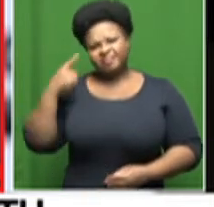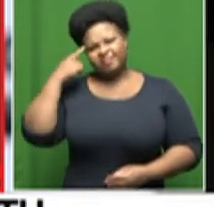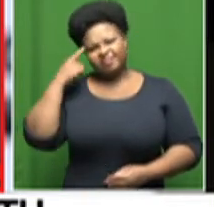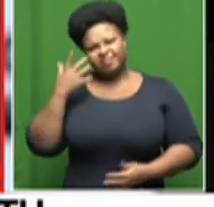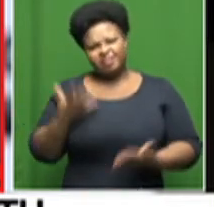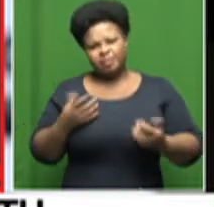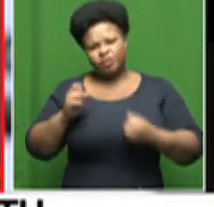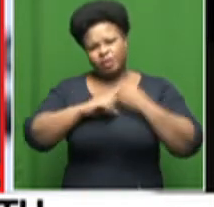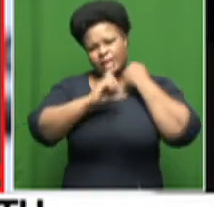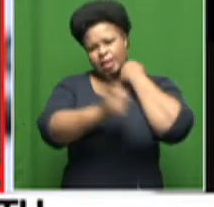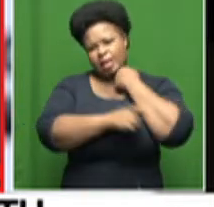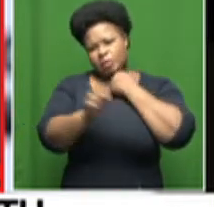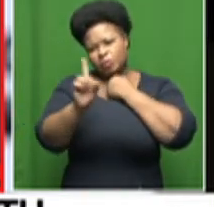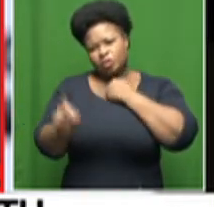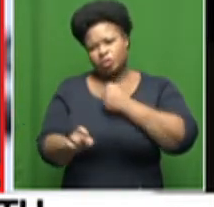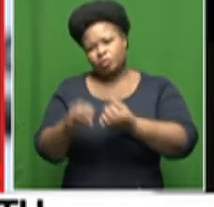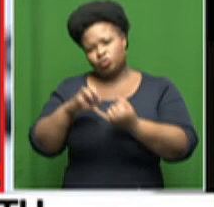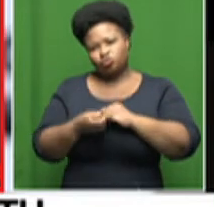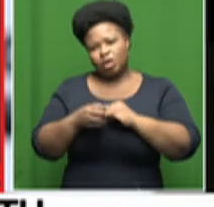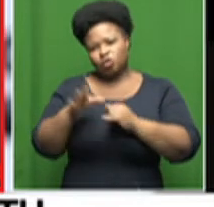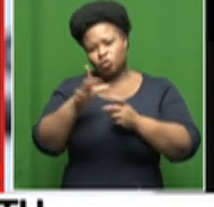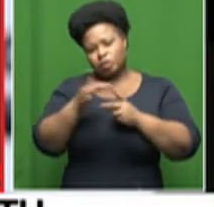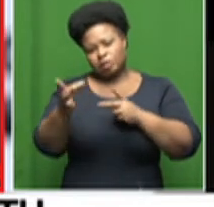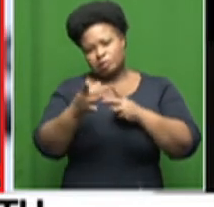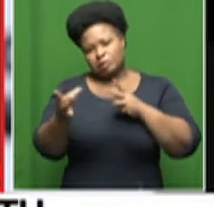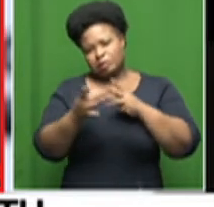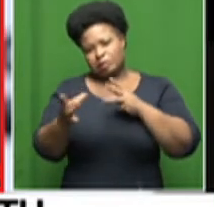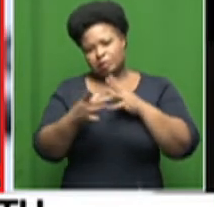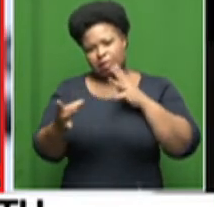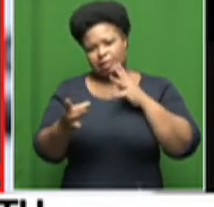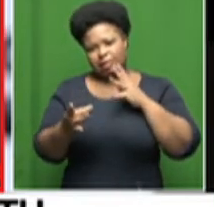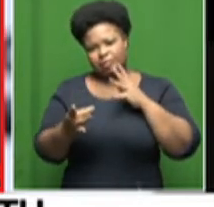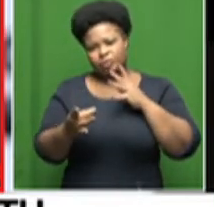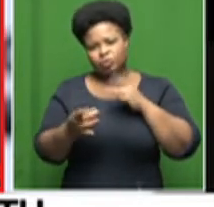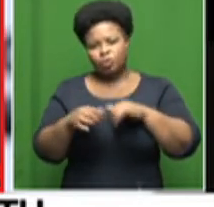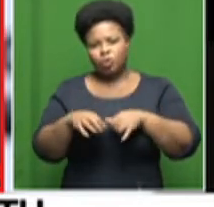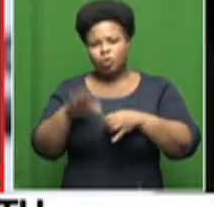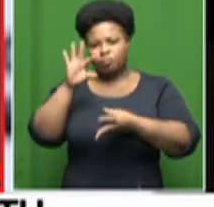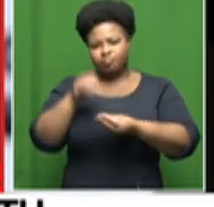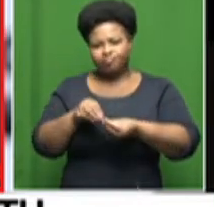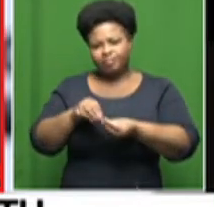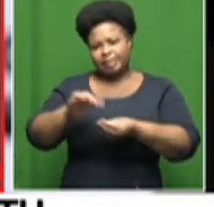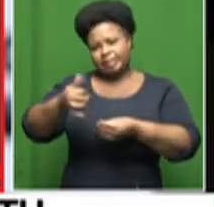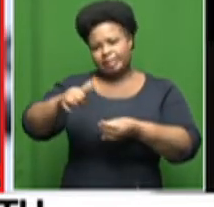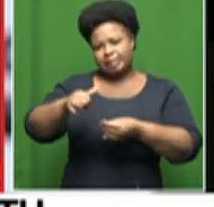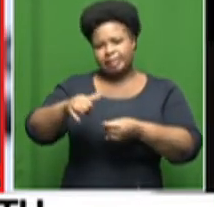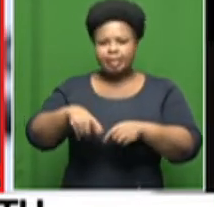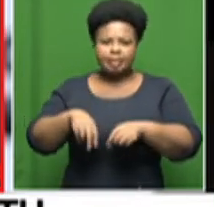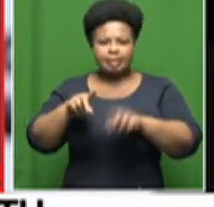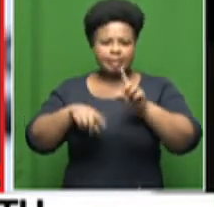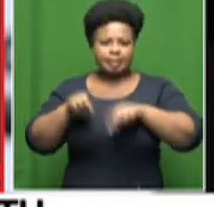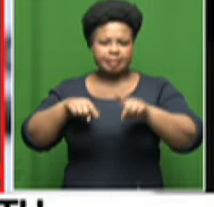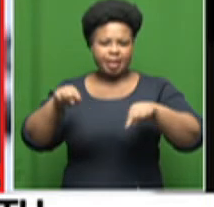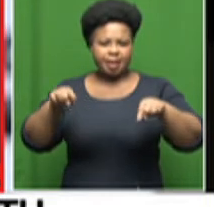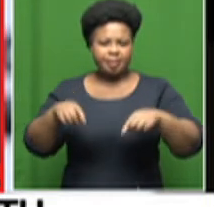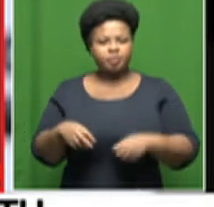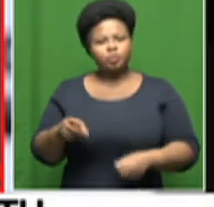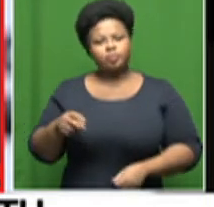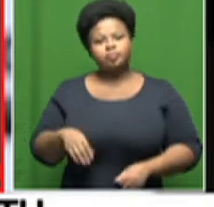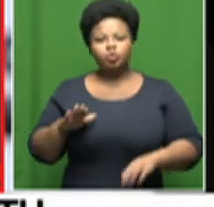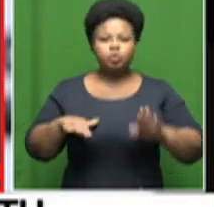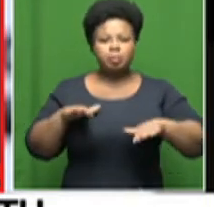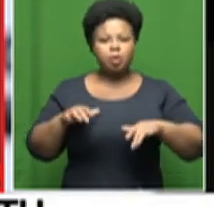be the last set. So I will try and pick some questions that are sort of commonly asked questions across the board. So